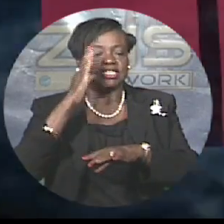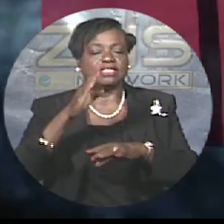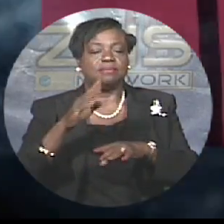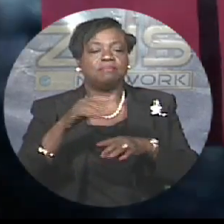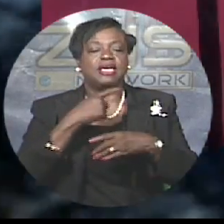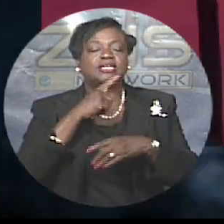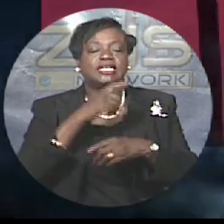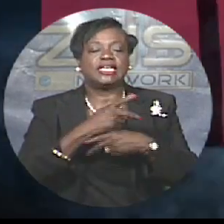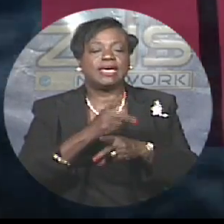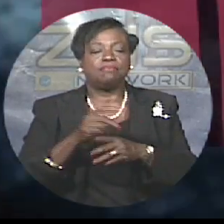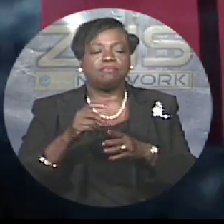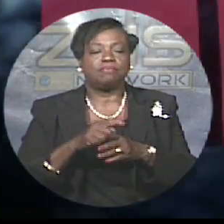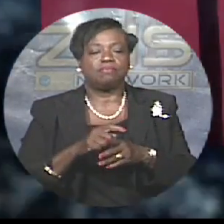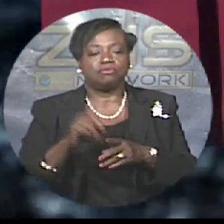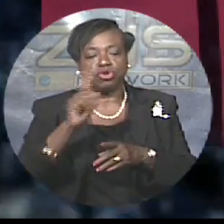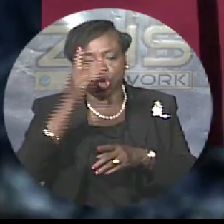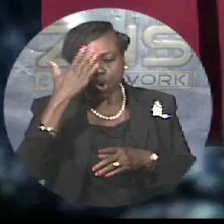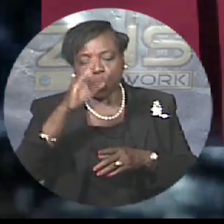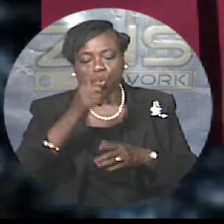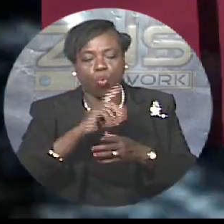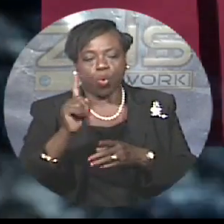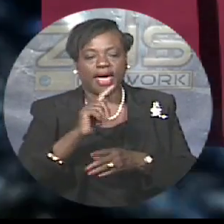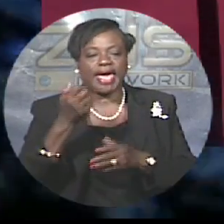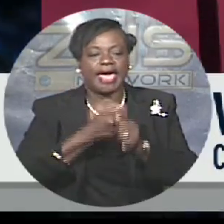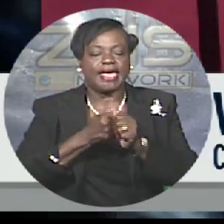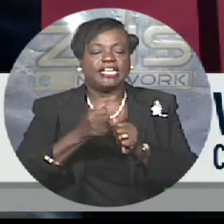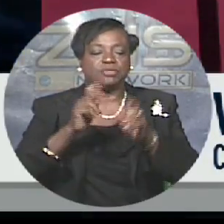whereabouts. Once the storm is completed, then we,